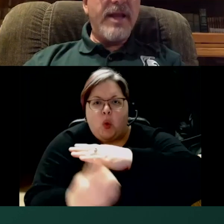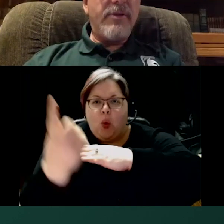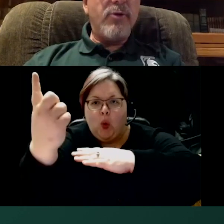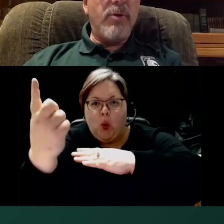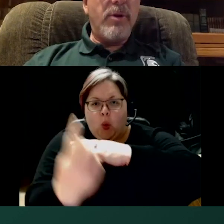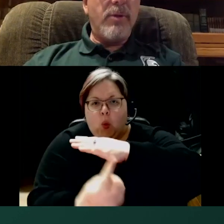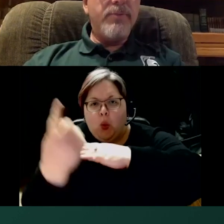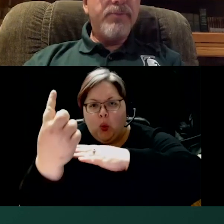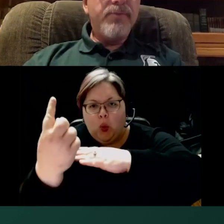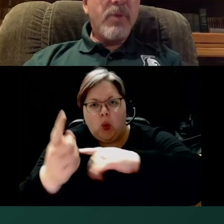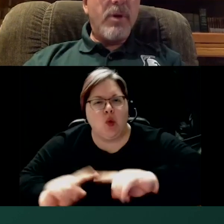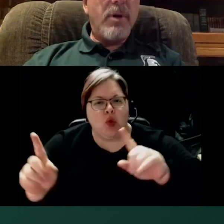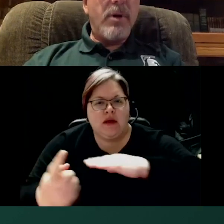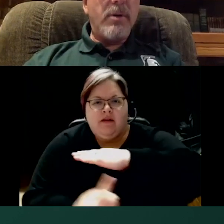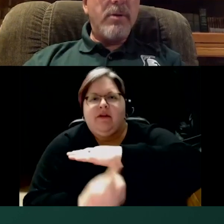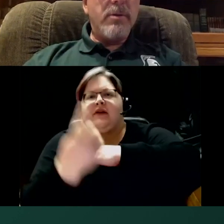But yeah, the normal